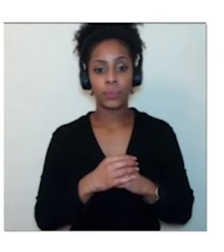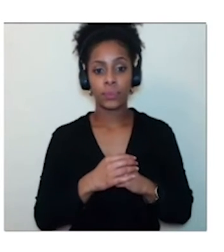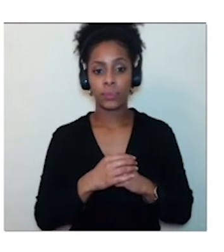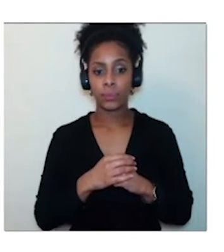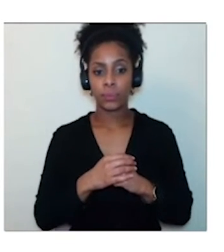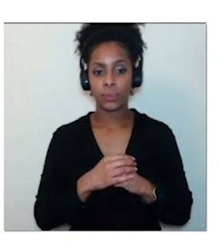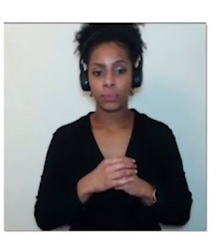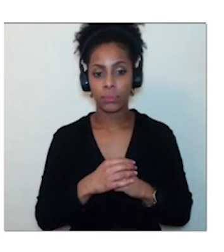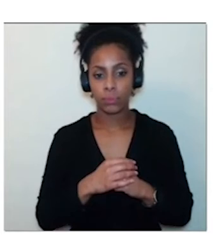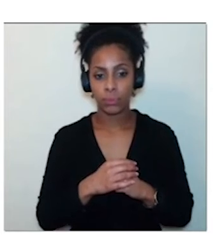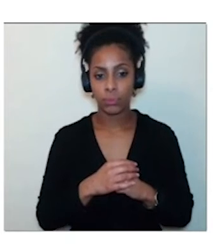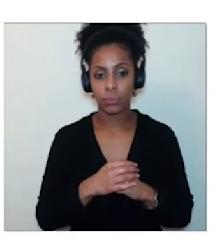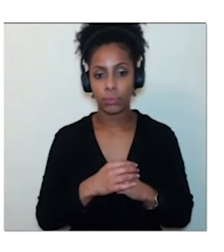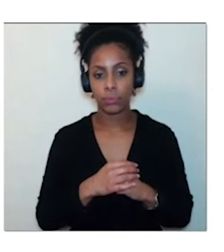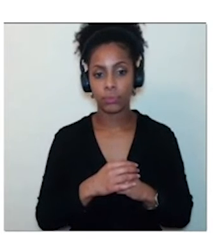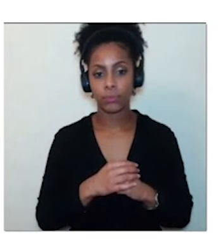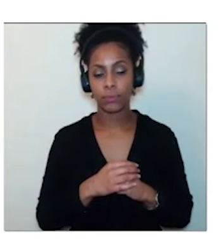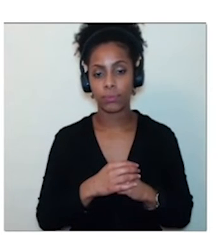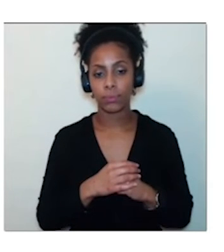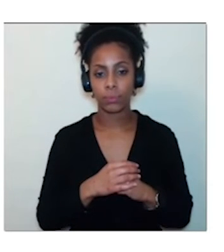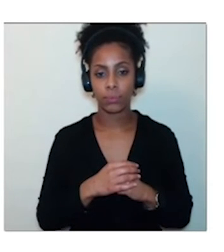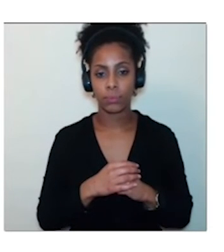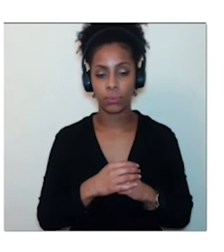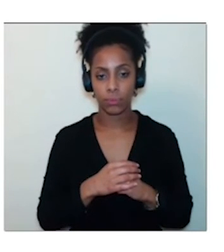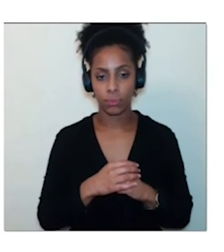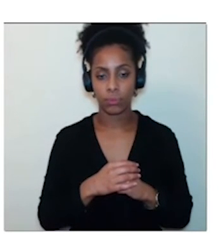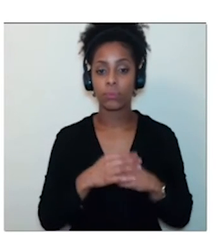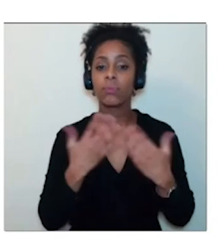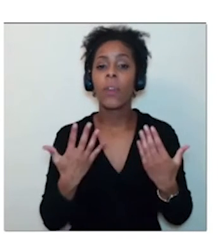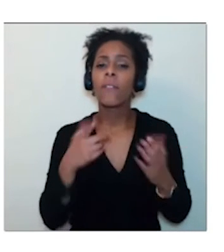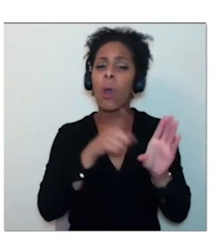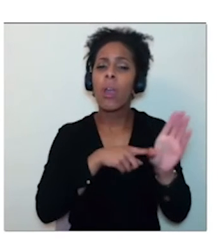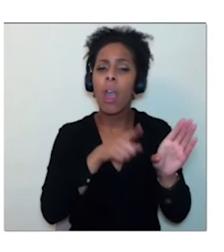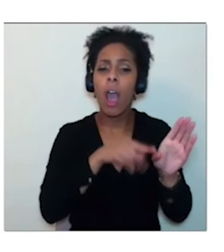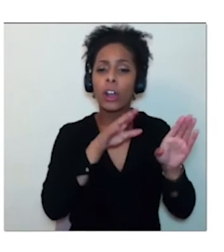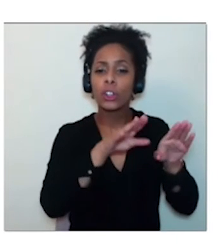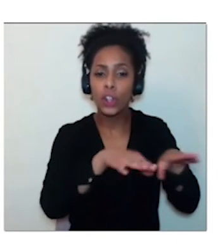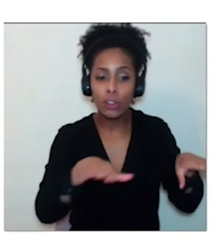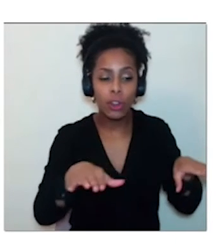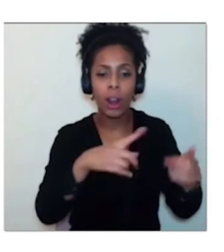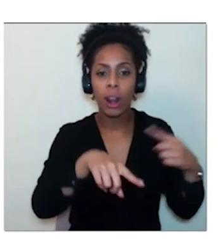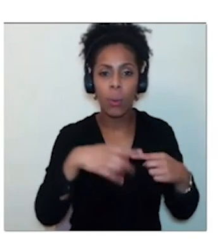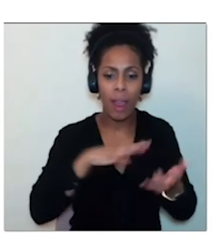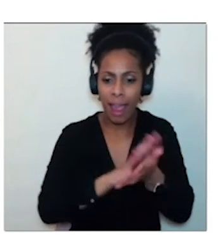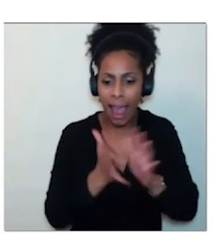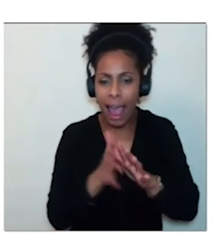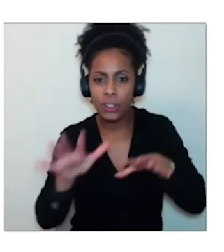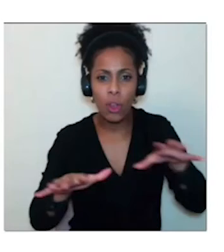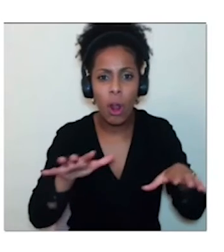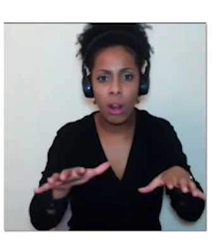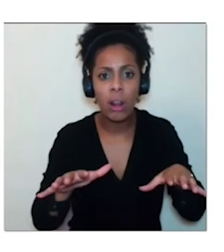www.rnib.org.uk respectively. For young children, there is hands-on, where learning is supervised by a